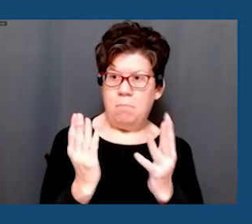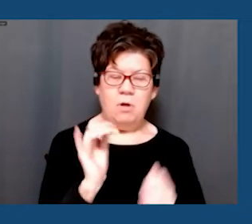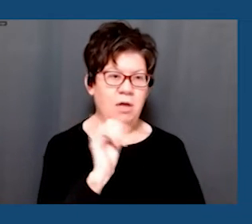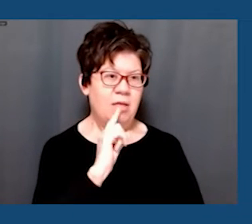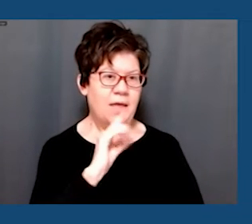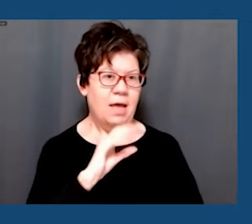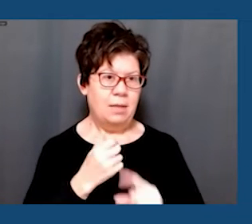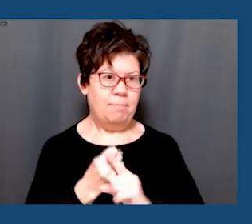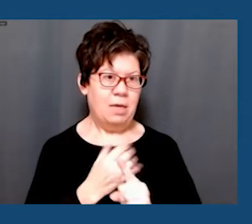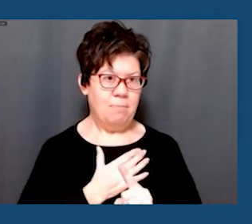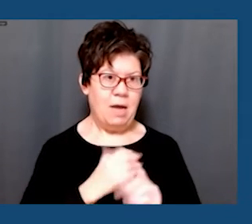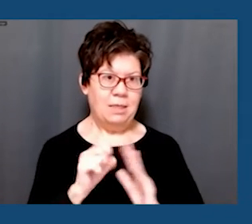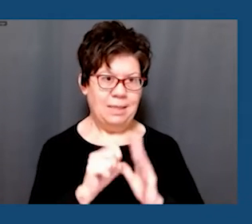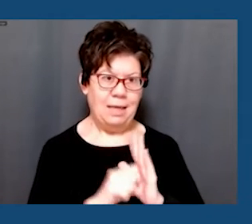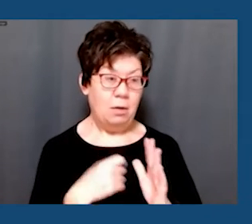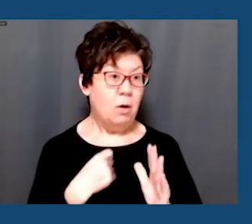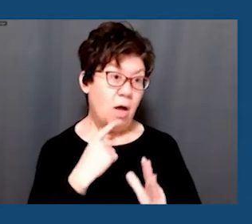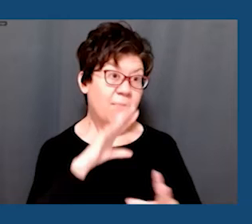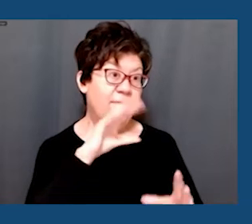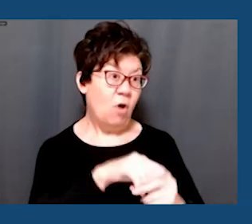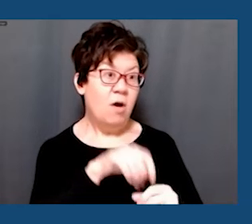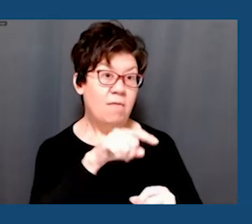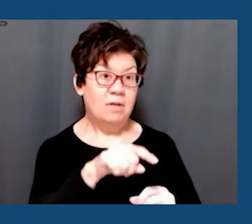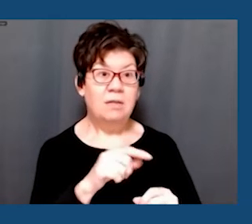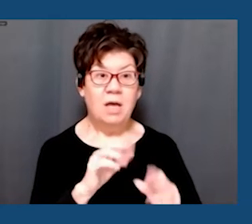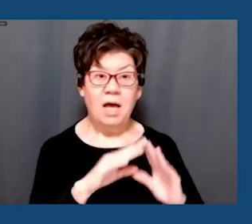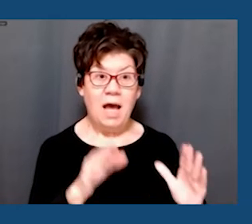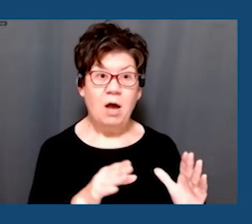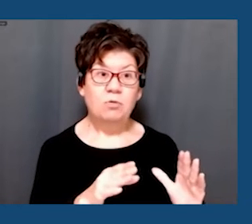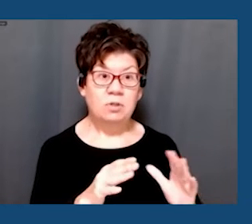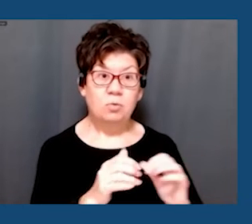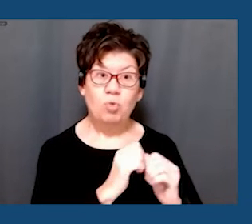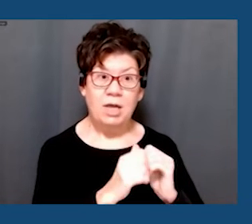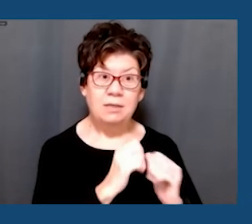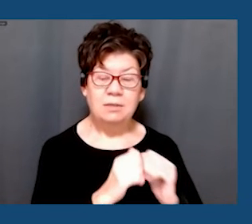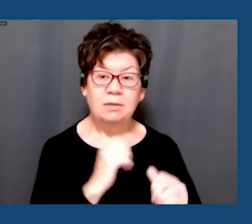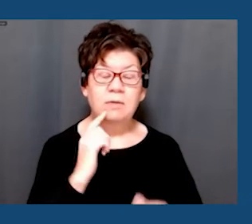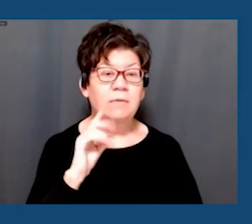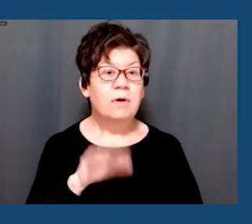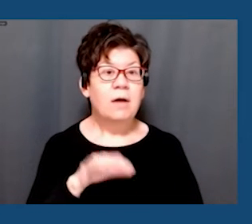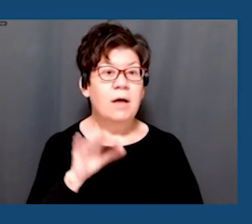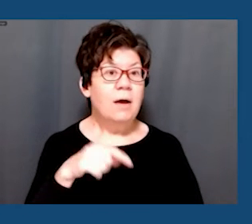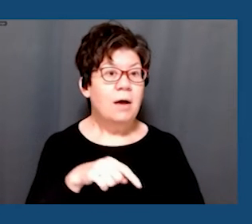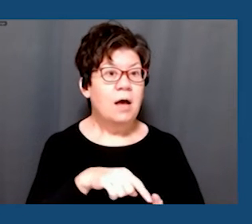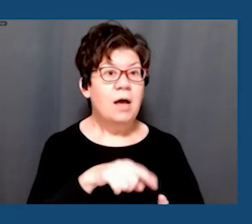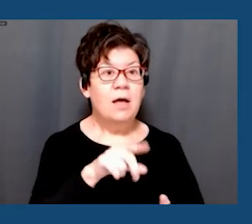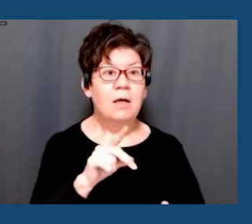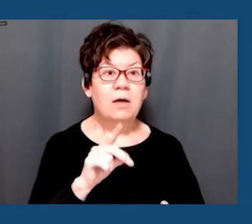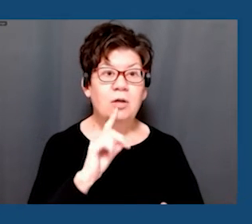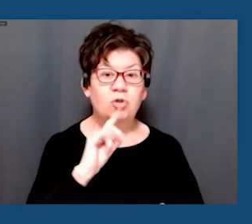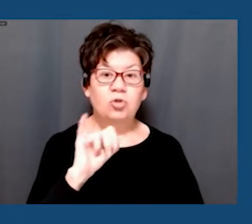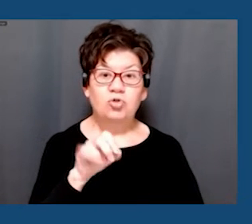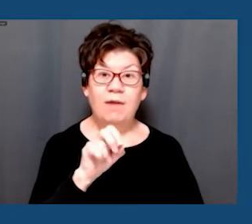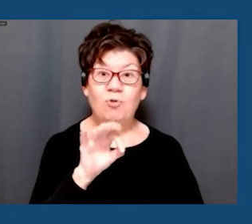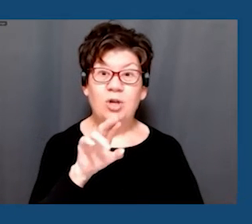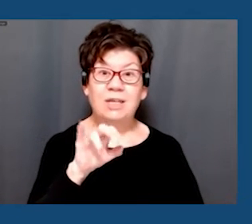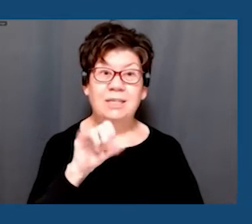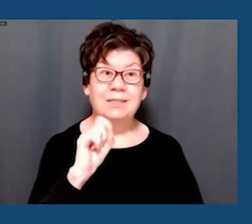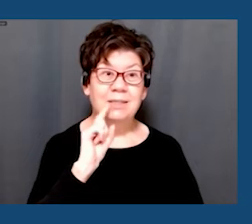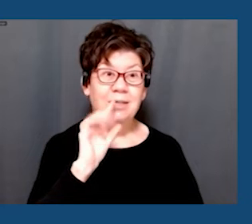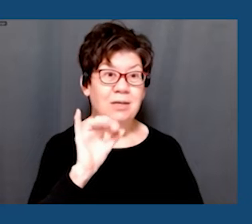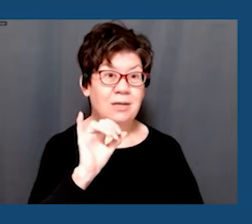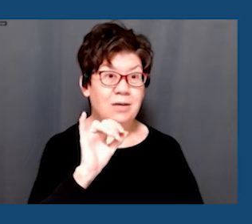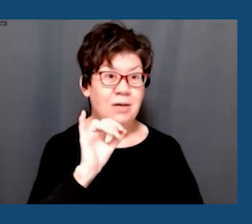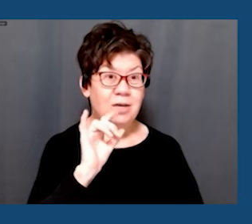So I am involved in these House races. The path for Hakeem Jeffries to become the speaker goes right through the state of New York. Right. And there